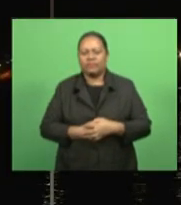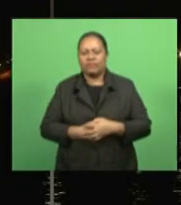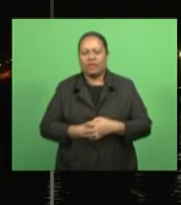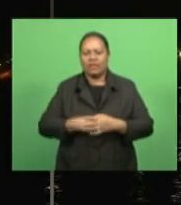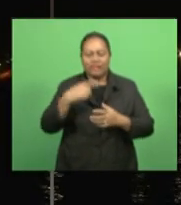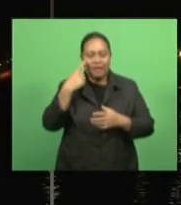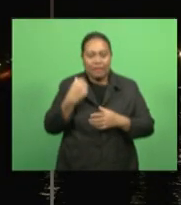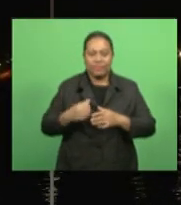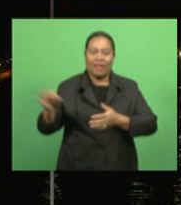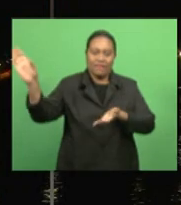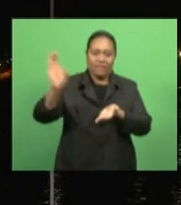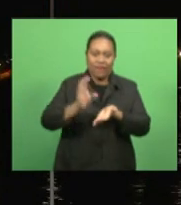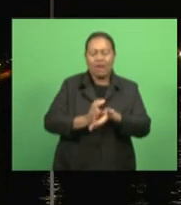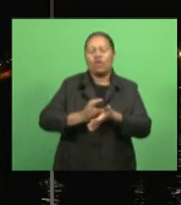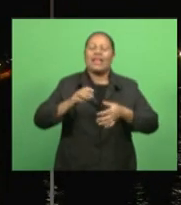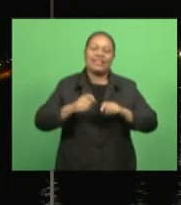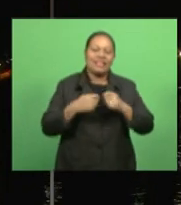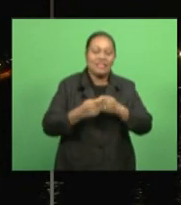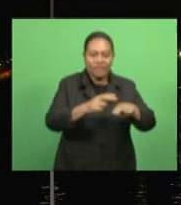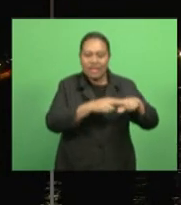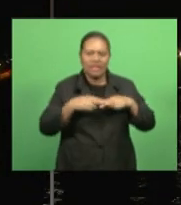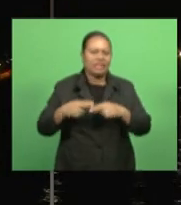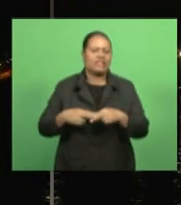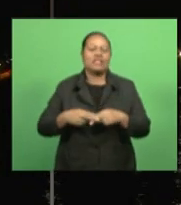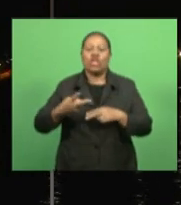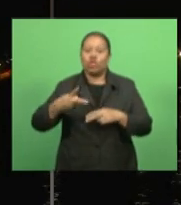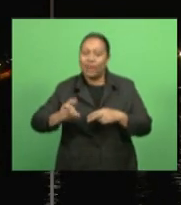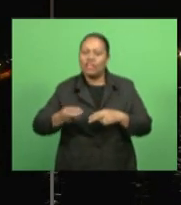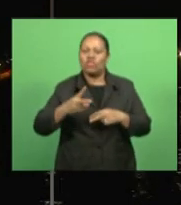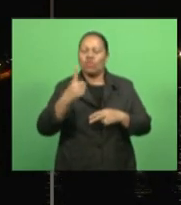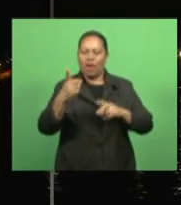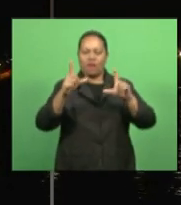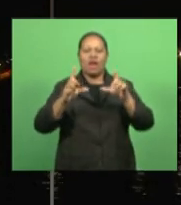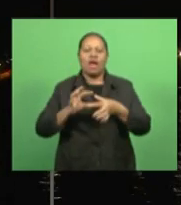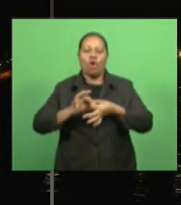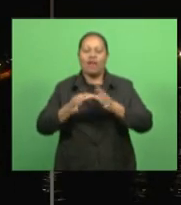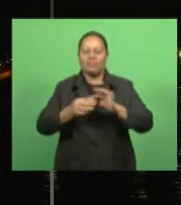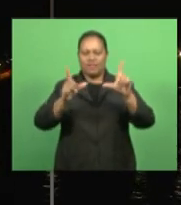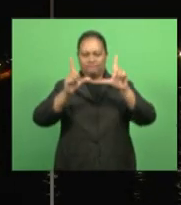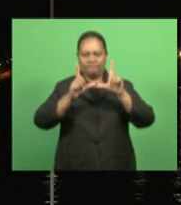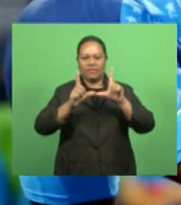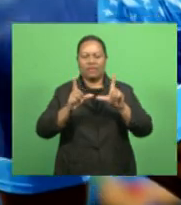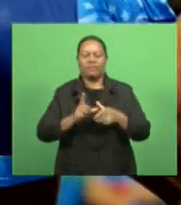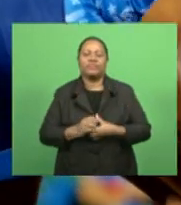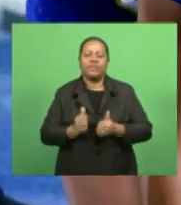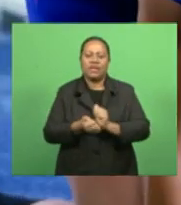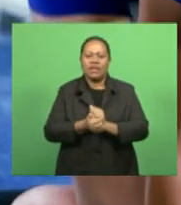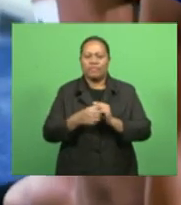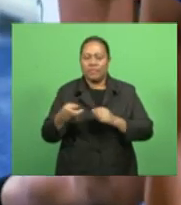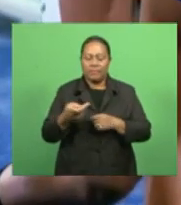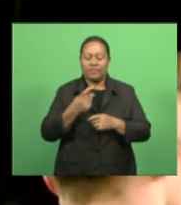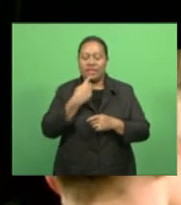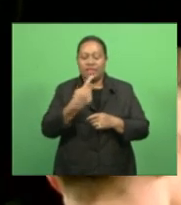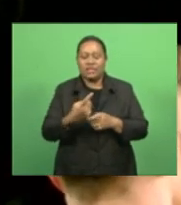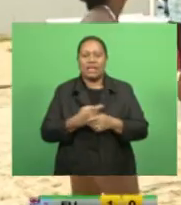Funding will not be an issue for Team Fiji ahead of the 2021 Tokyo Olympics and the Pacific Mini Games. Both events will be